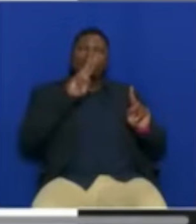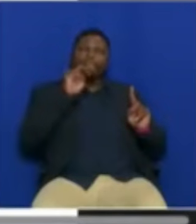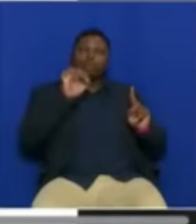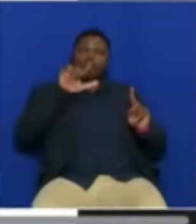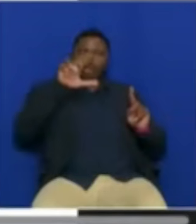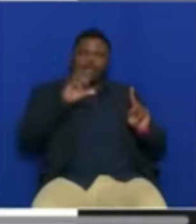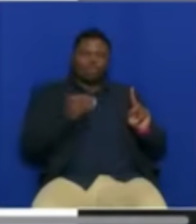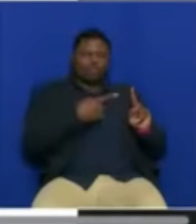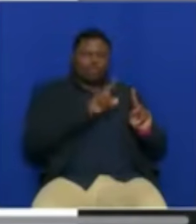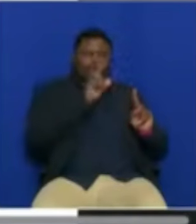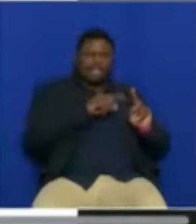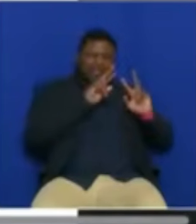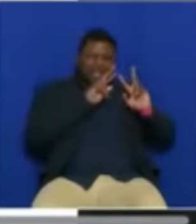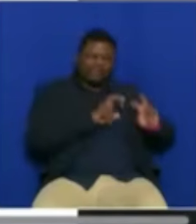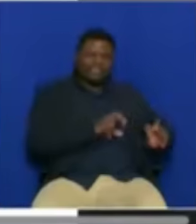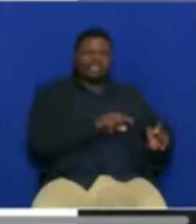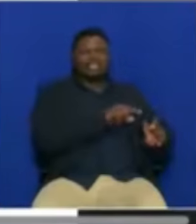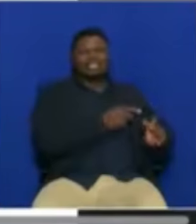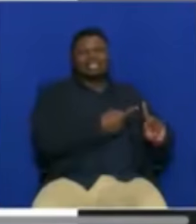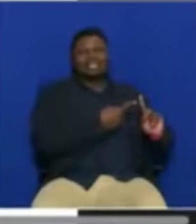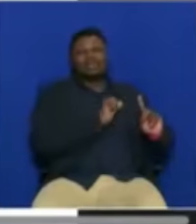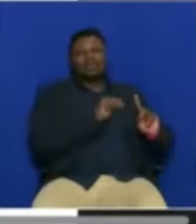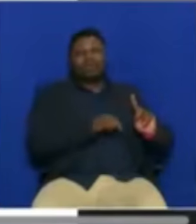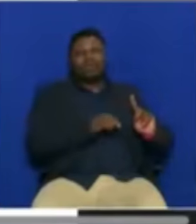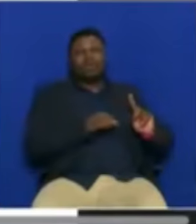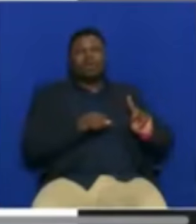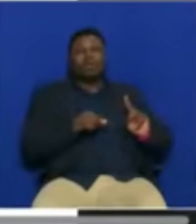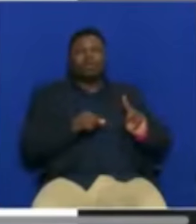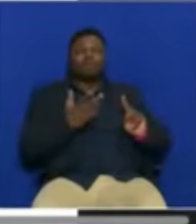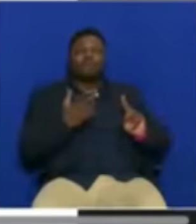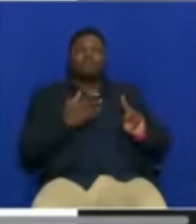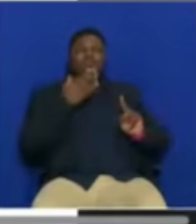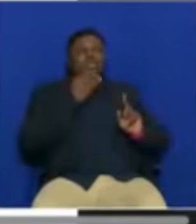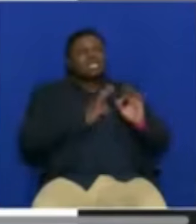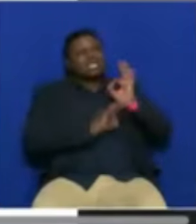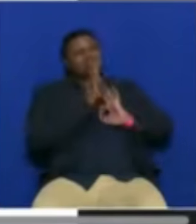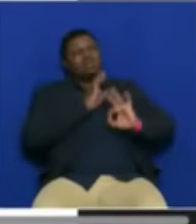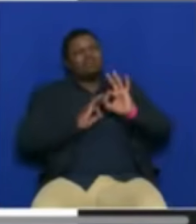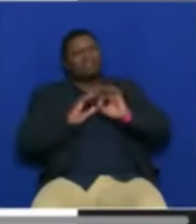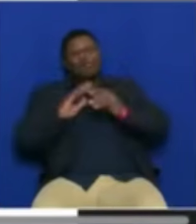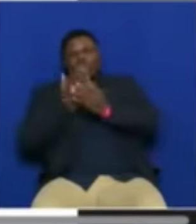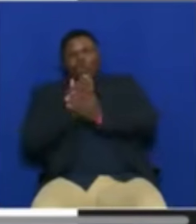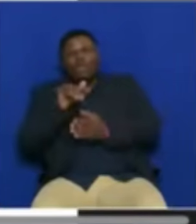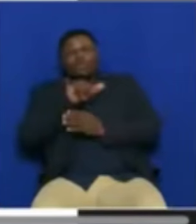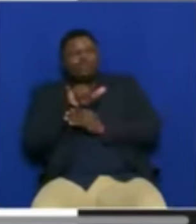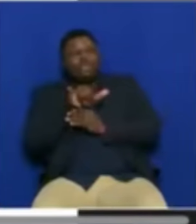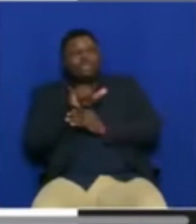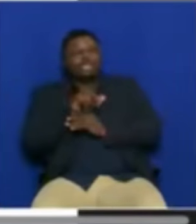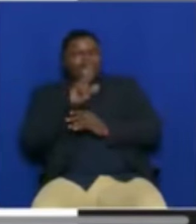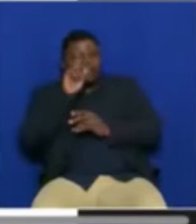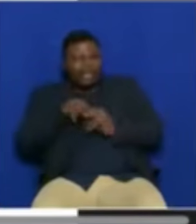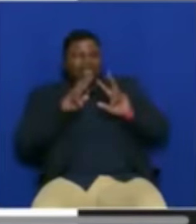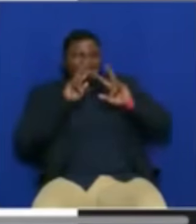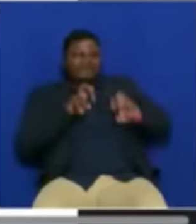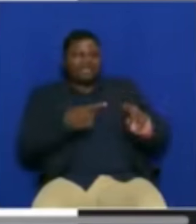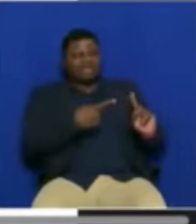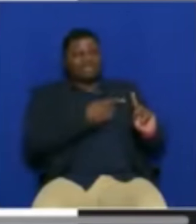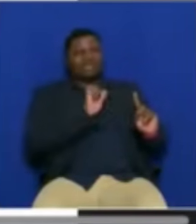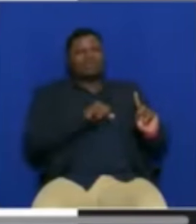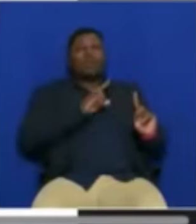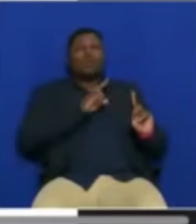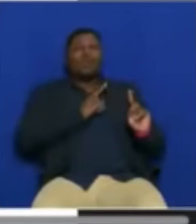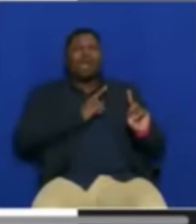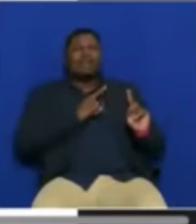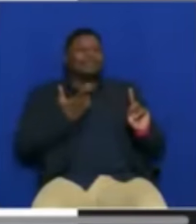I have explained it. No, please do help me. Okay. I'm new in this field. We're conducting an investigation, all right?